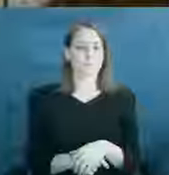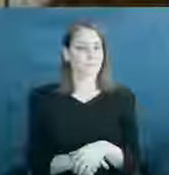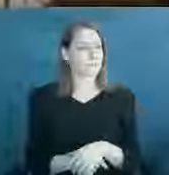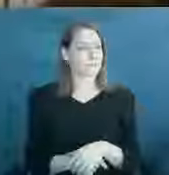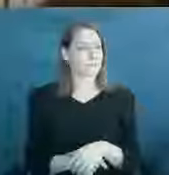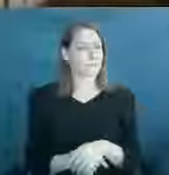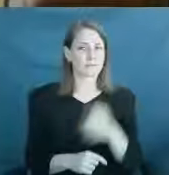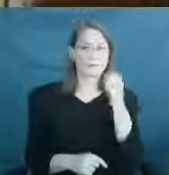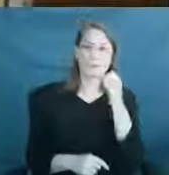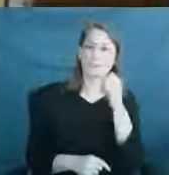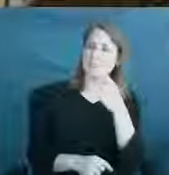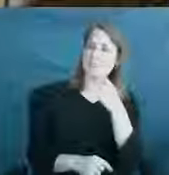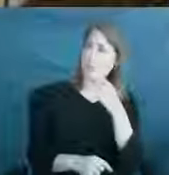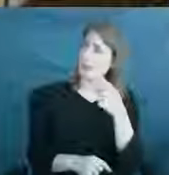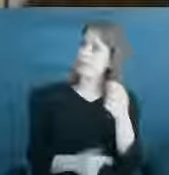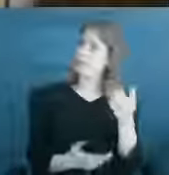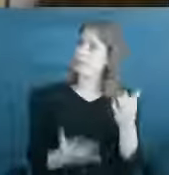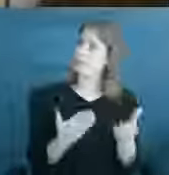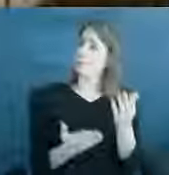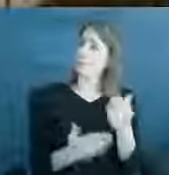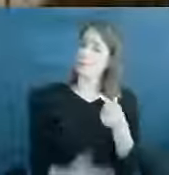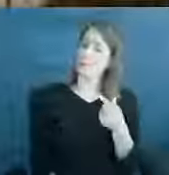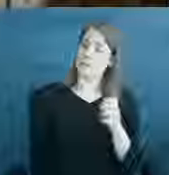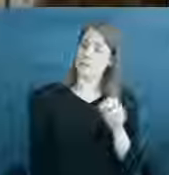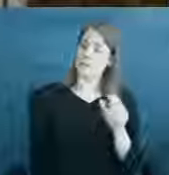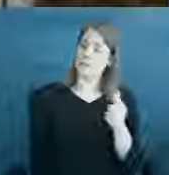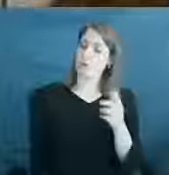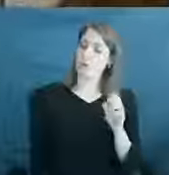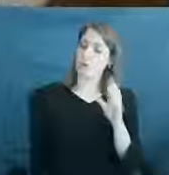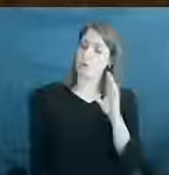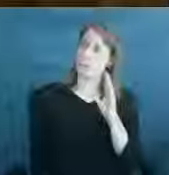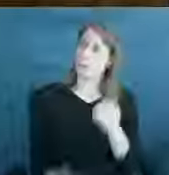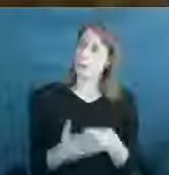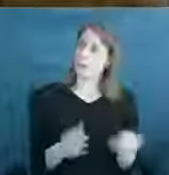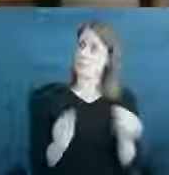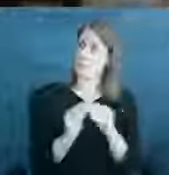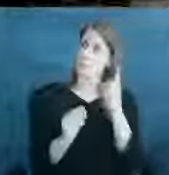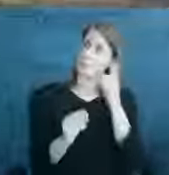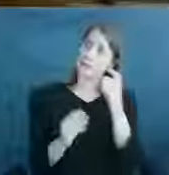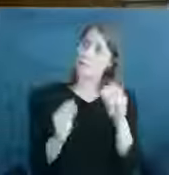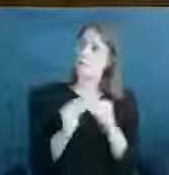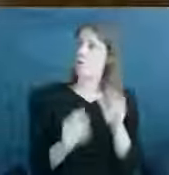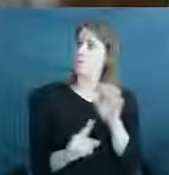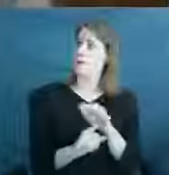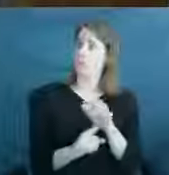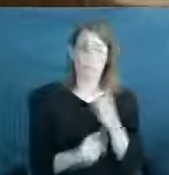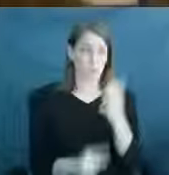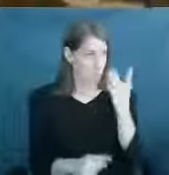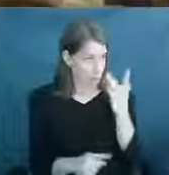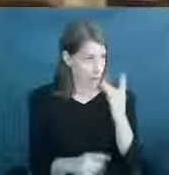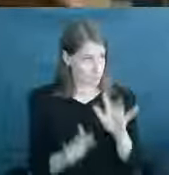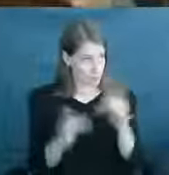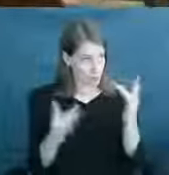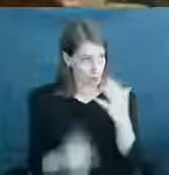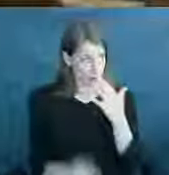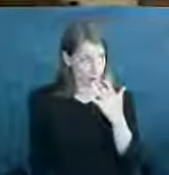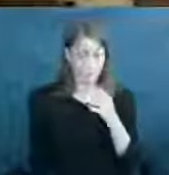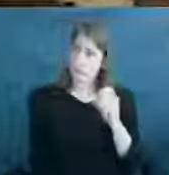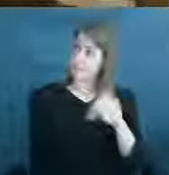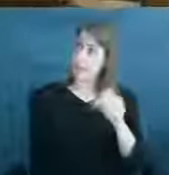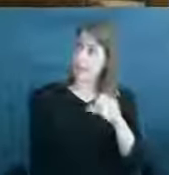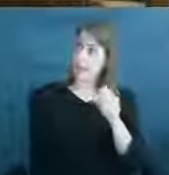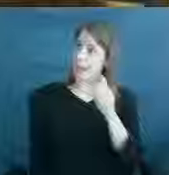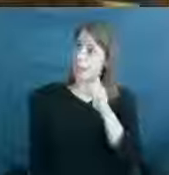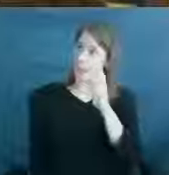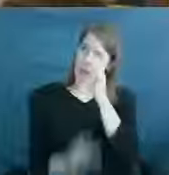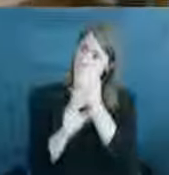just chocolate, need it? It would make Could be a different colour. Turns your tongue brown. it would make children want to buy it more because it would be more